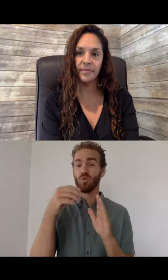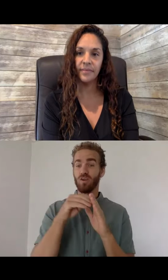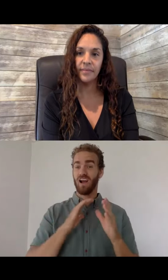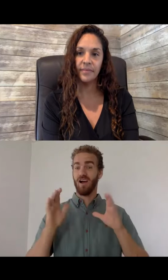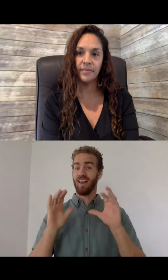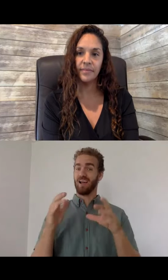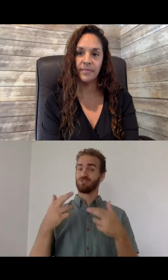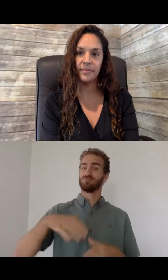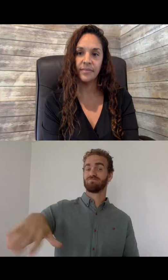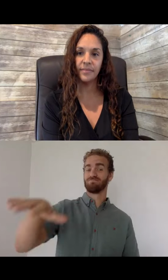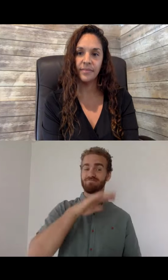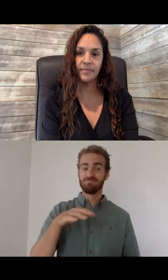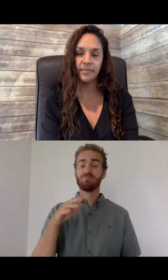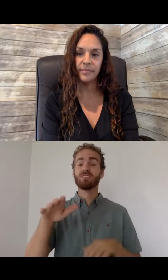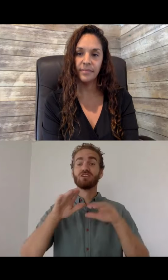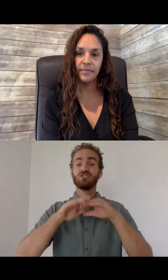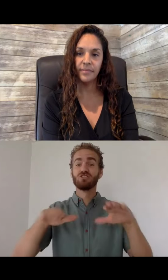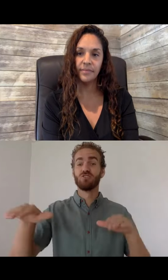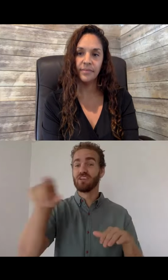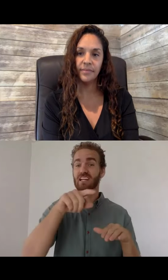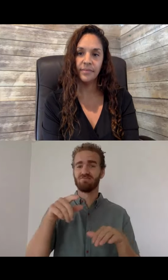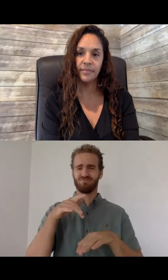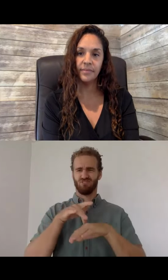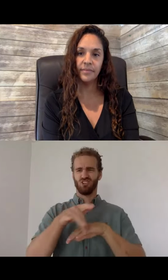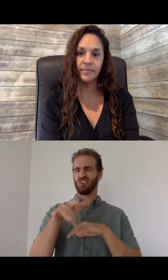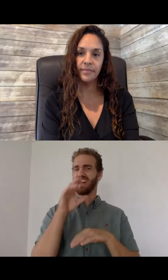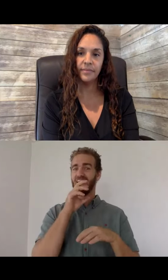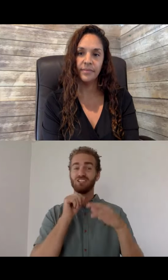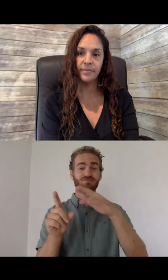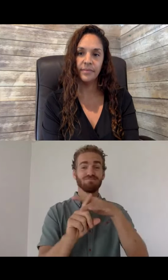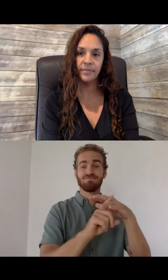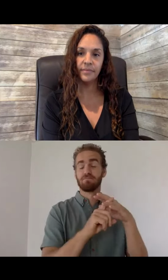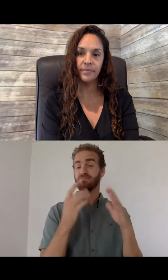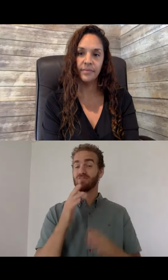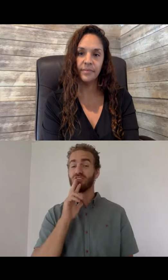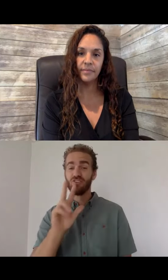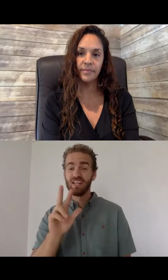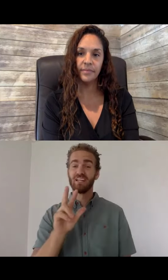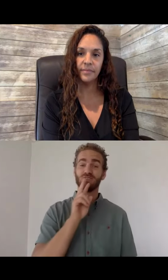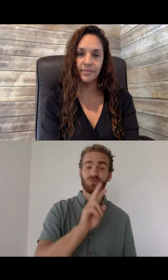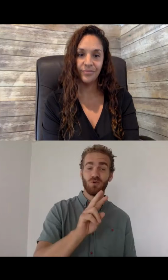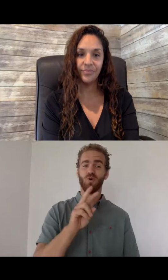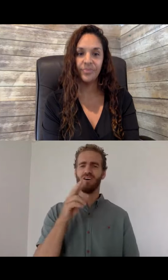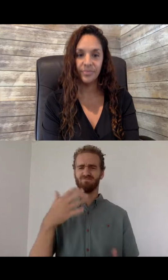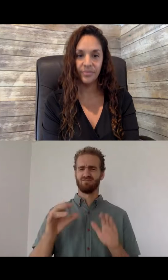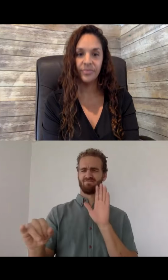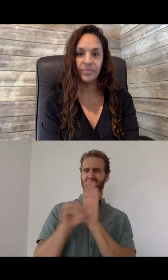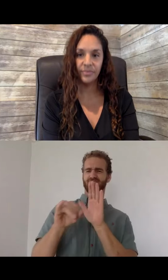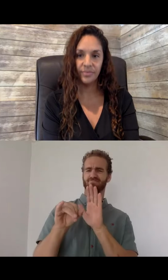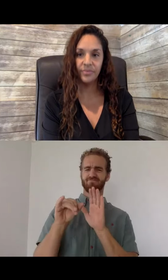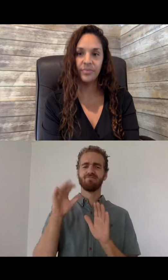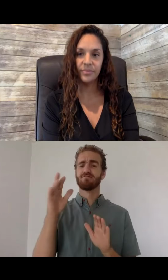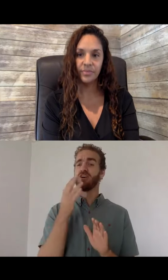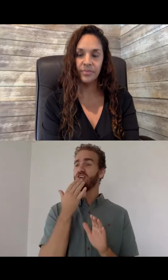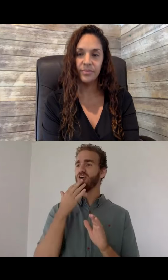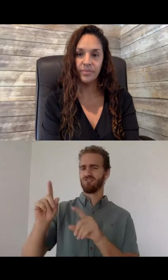that we emphasize and recognize the truth in our classrooms. Children at an early age, maybe 2